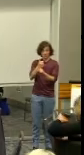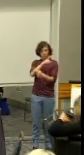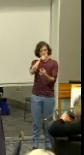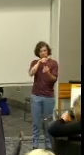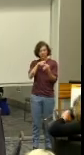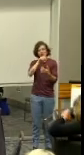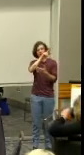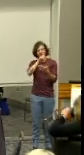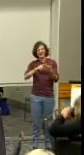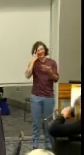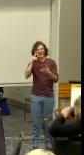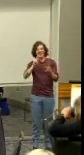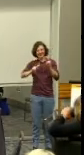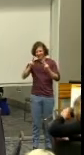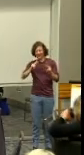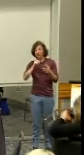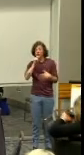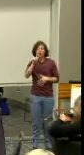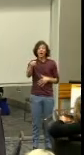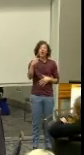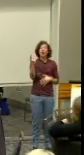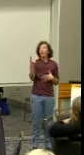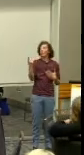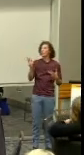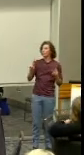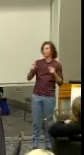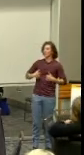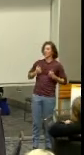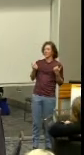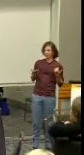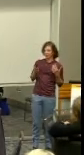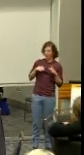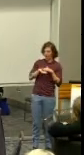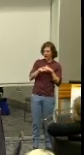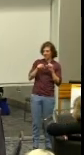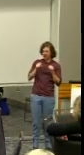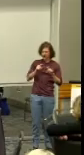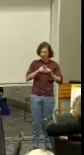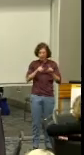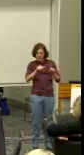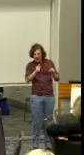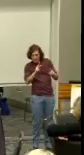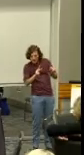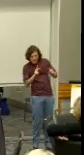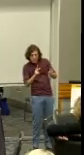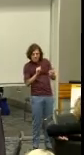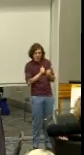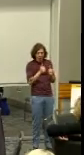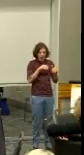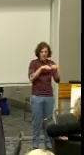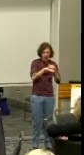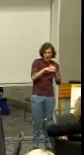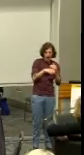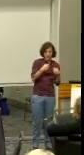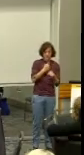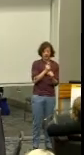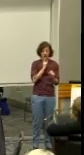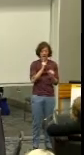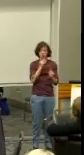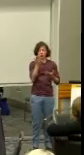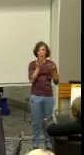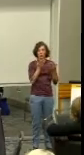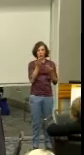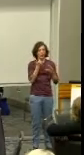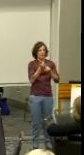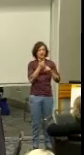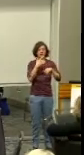space where people that live there can only access, but really thinking about how can other people access, making sure that that's available, the services are available, so we have